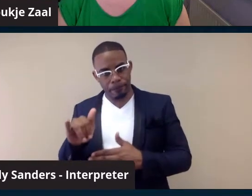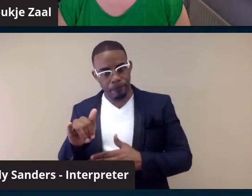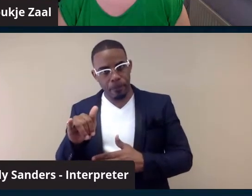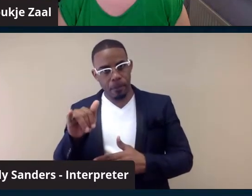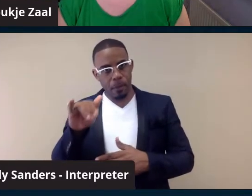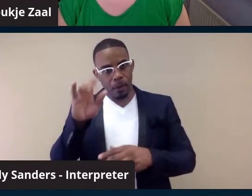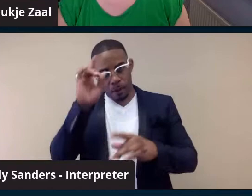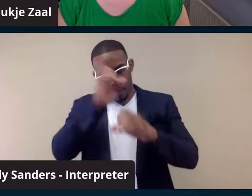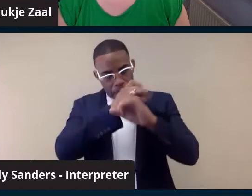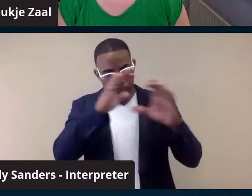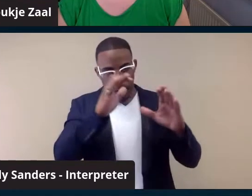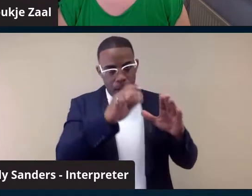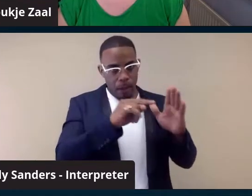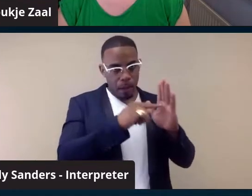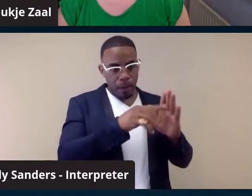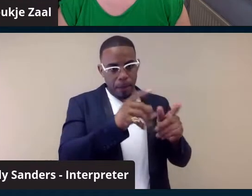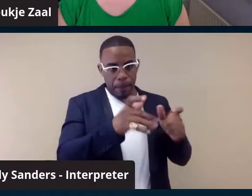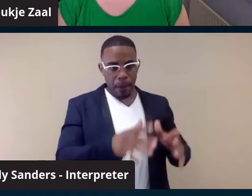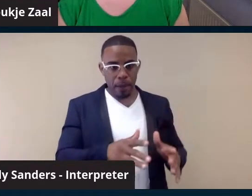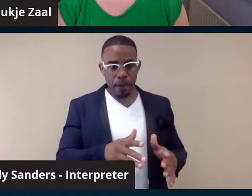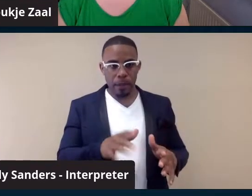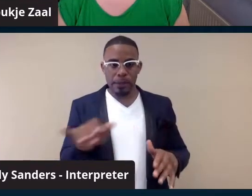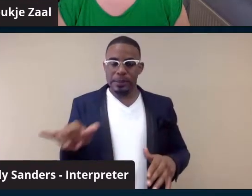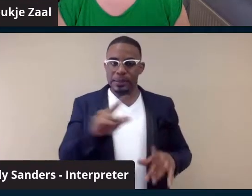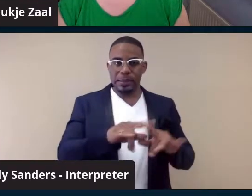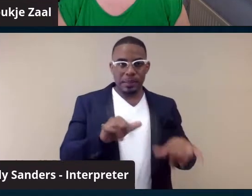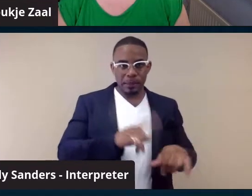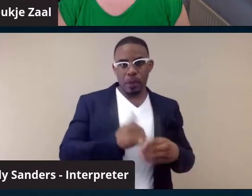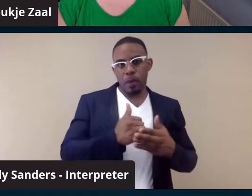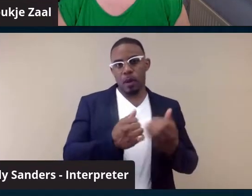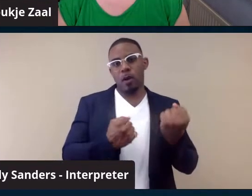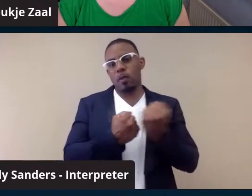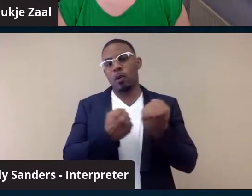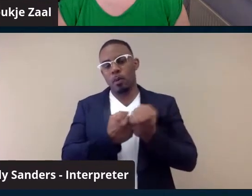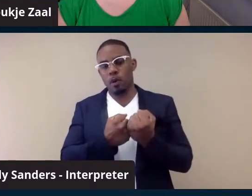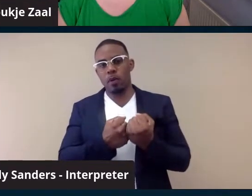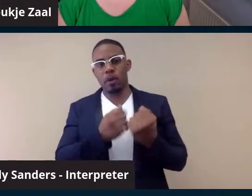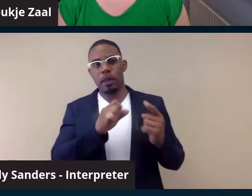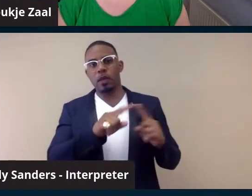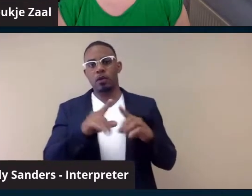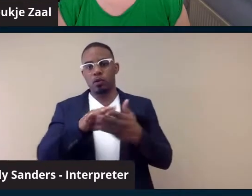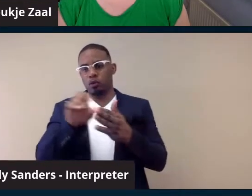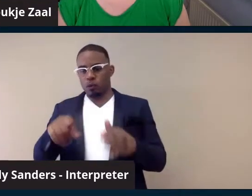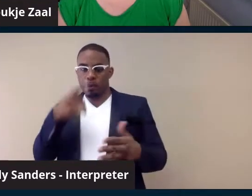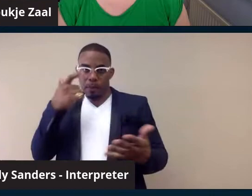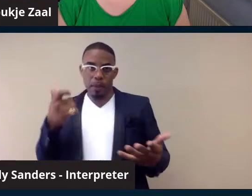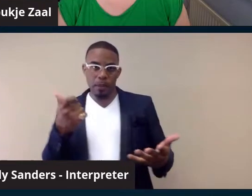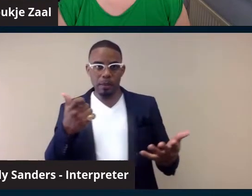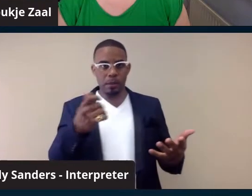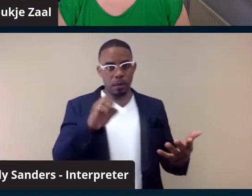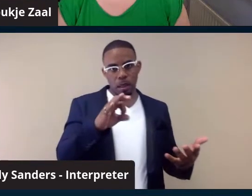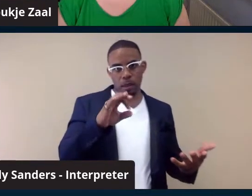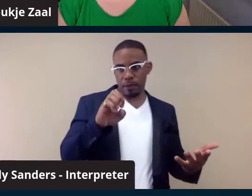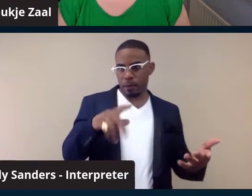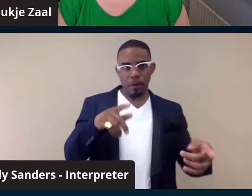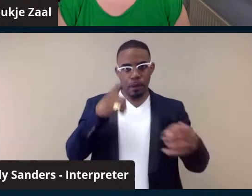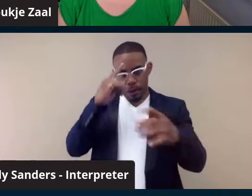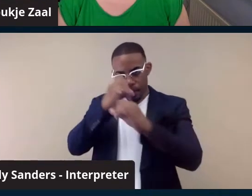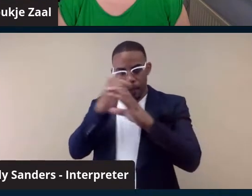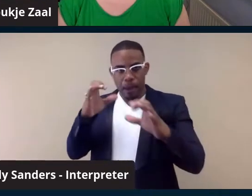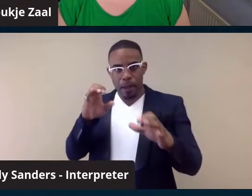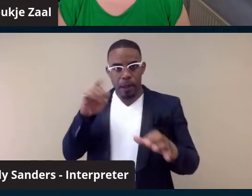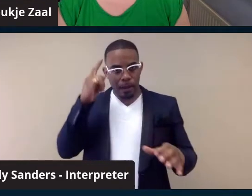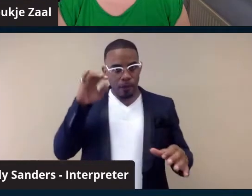Cup, manager. The same time, we help promote the Imagine Cup to students, because obviously, Imagine Cup is for